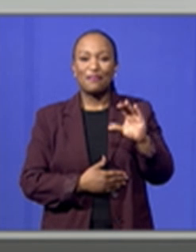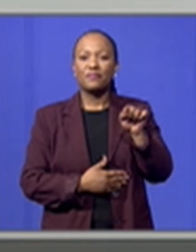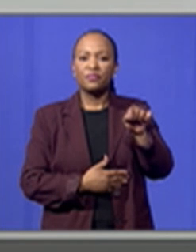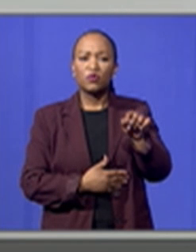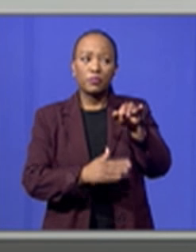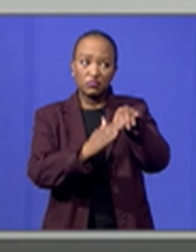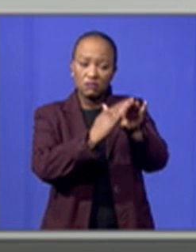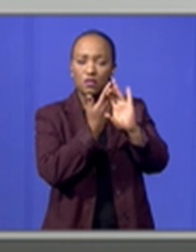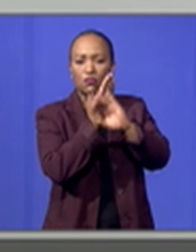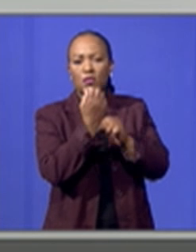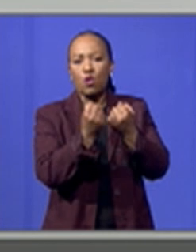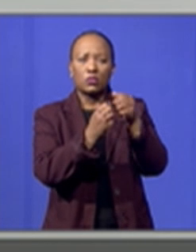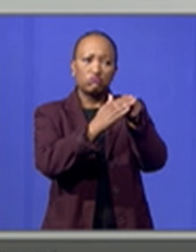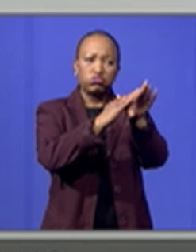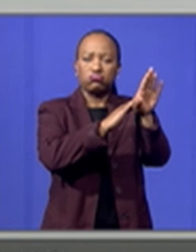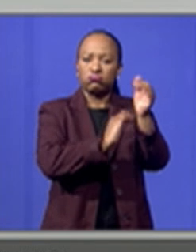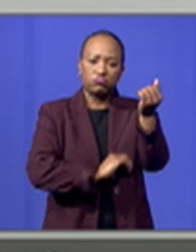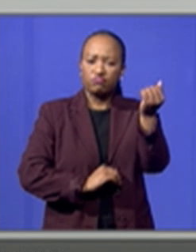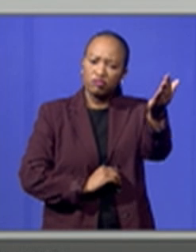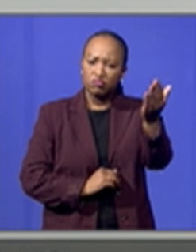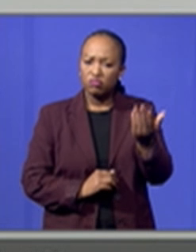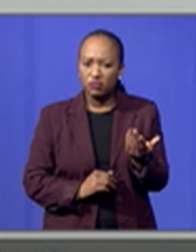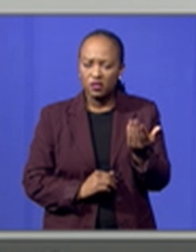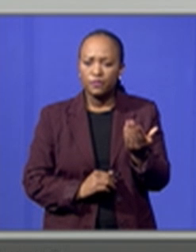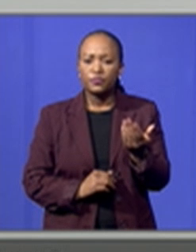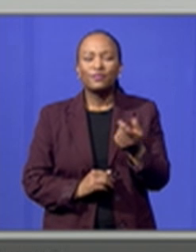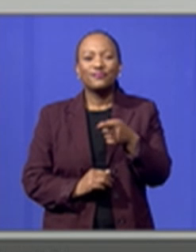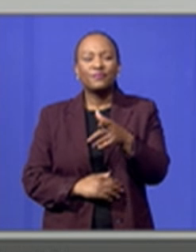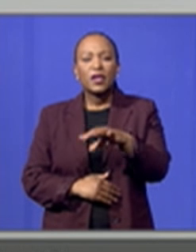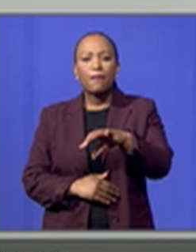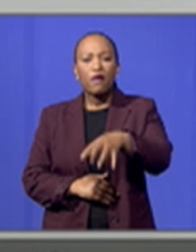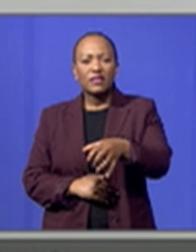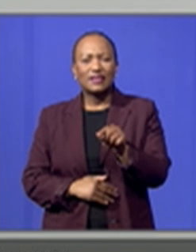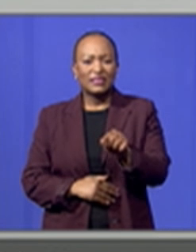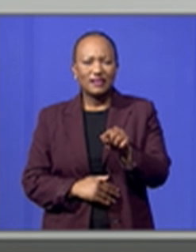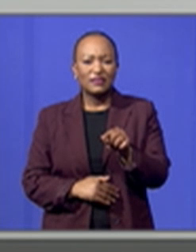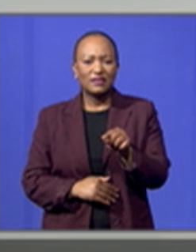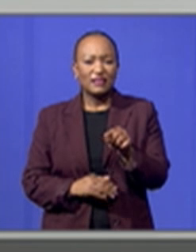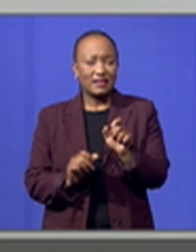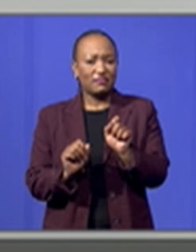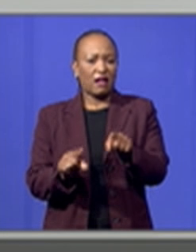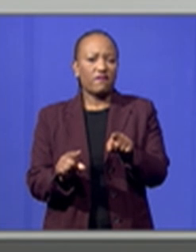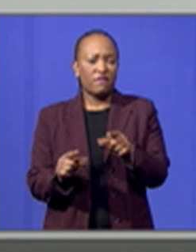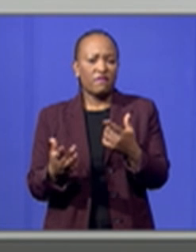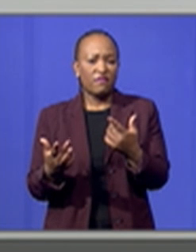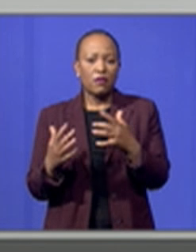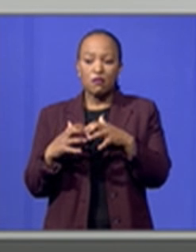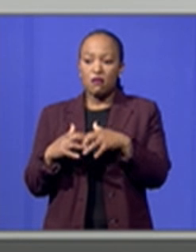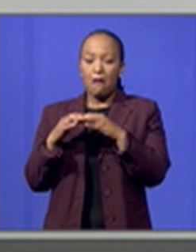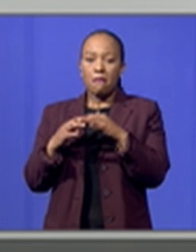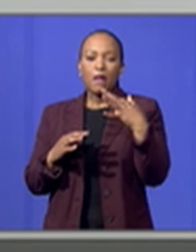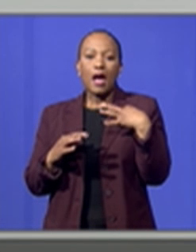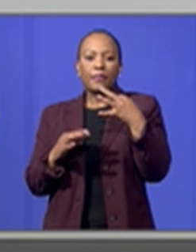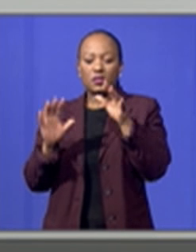the Constitutional Court. It is the manner in which the province itself has formulated their